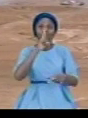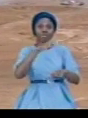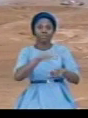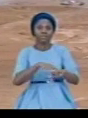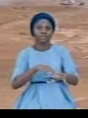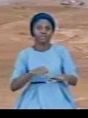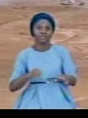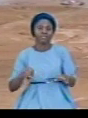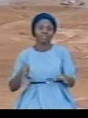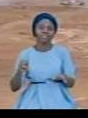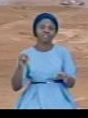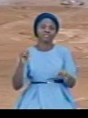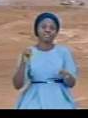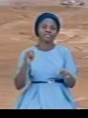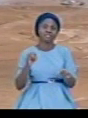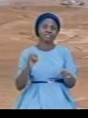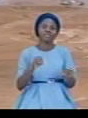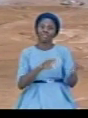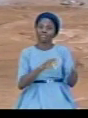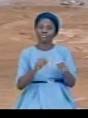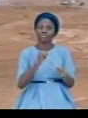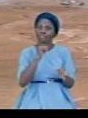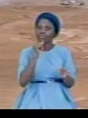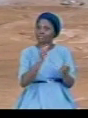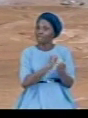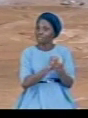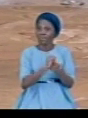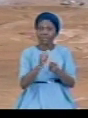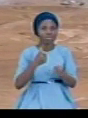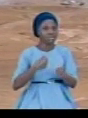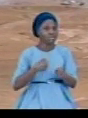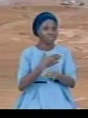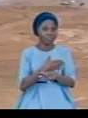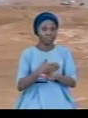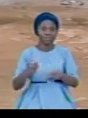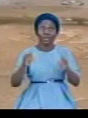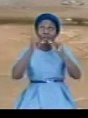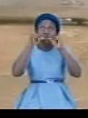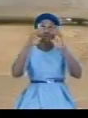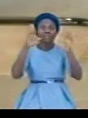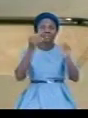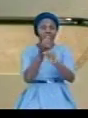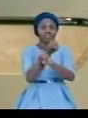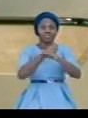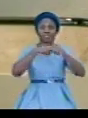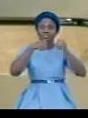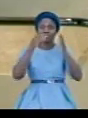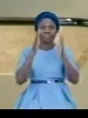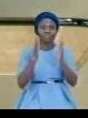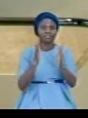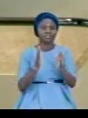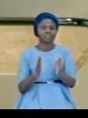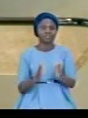Do not pass me by, blessed Savior.